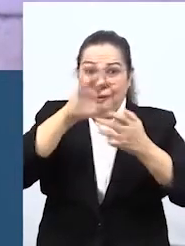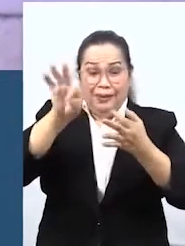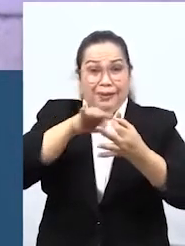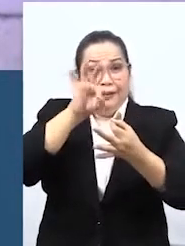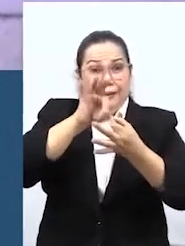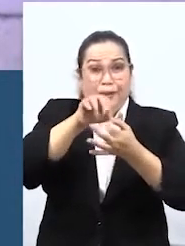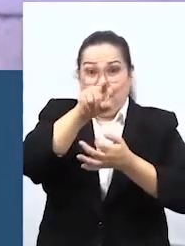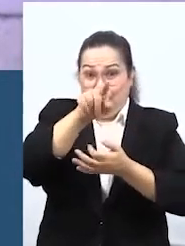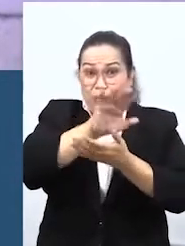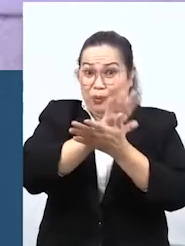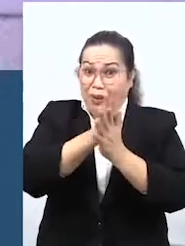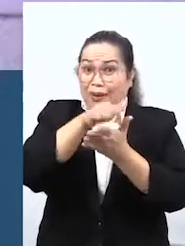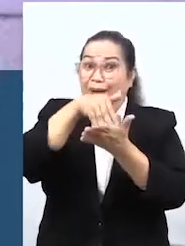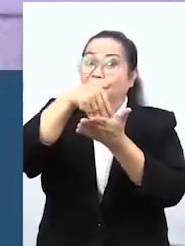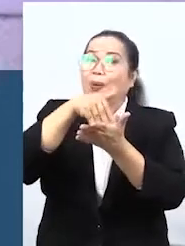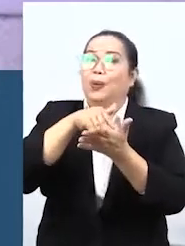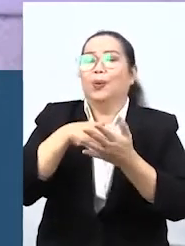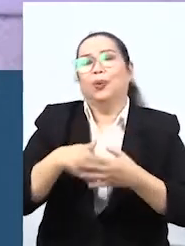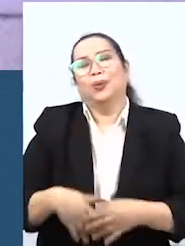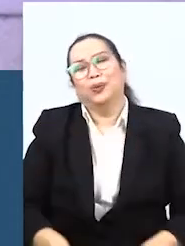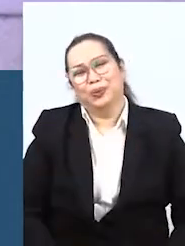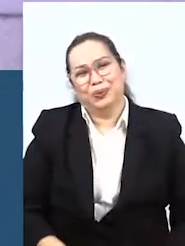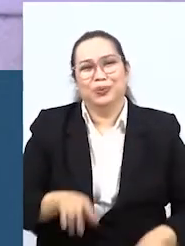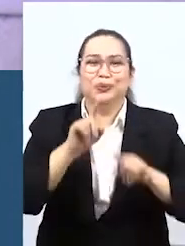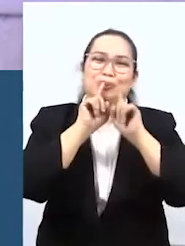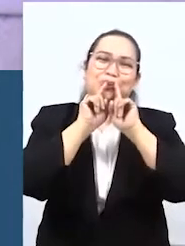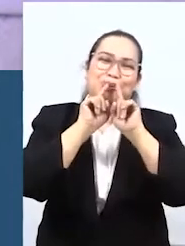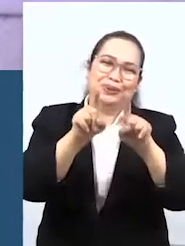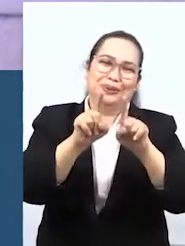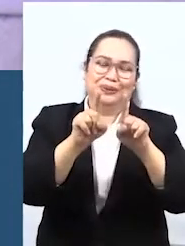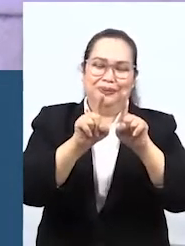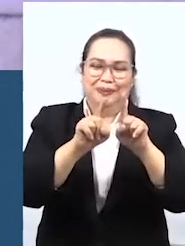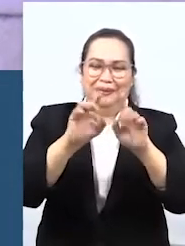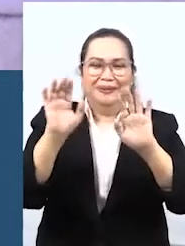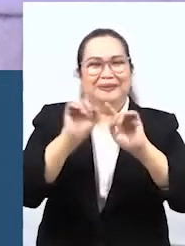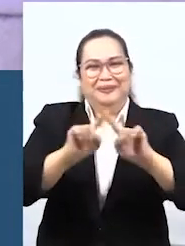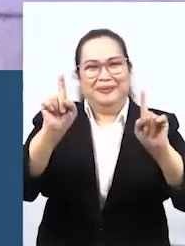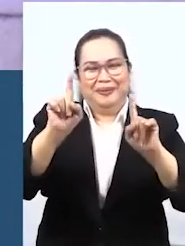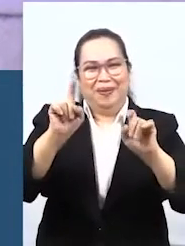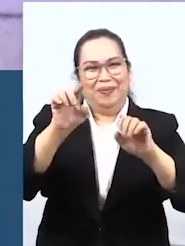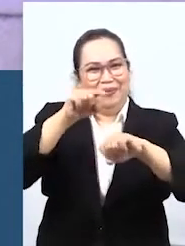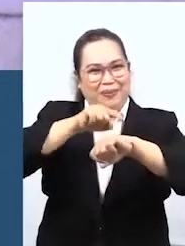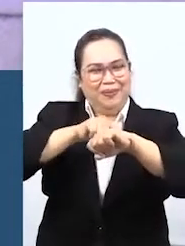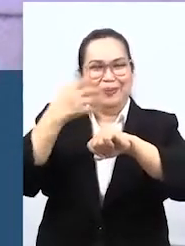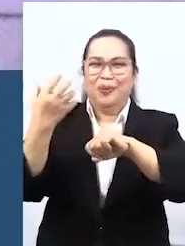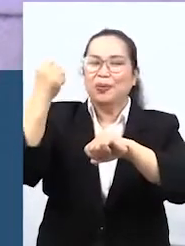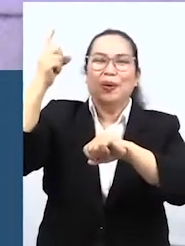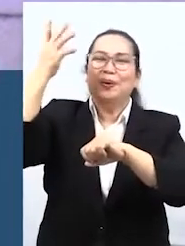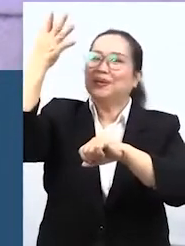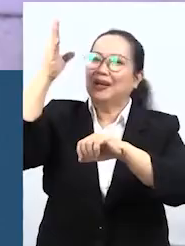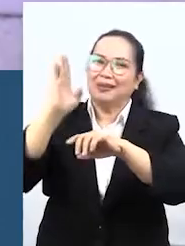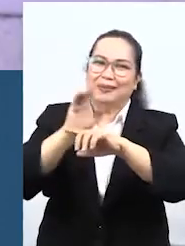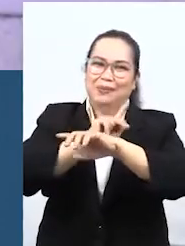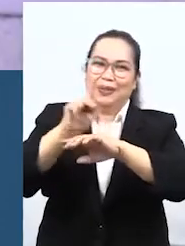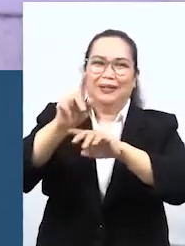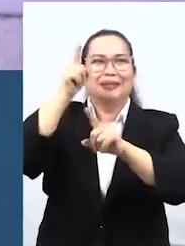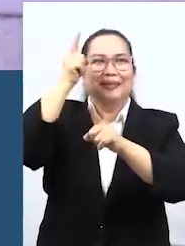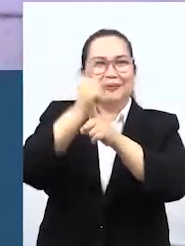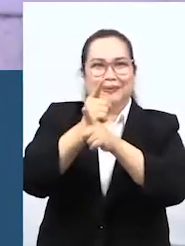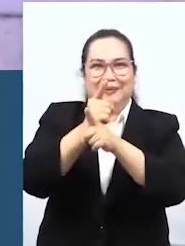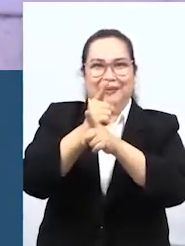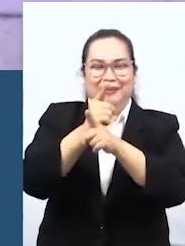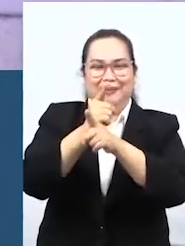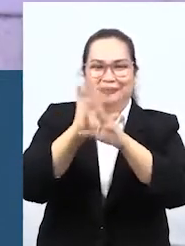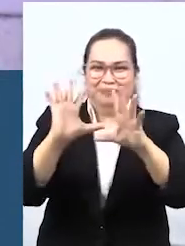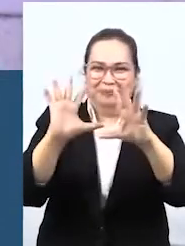your weaknesses he has a different time table in his plan are high let